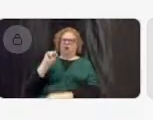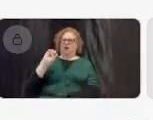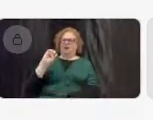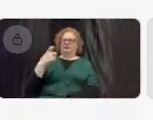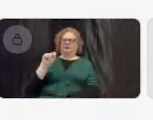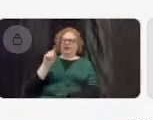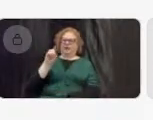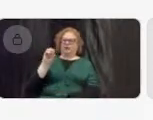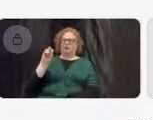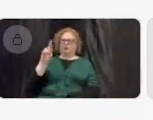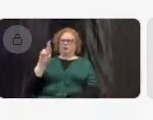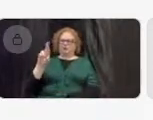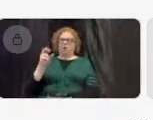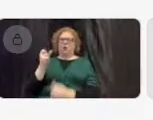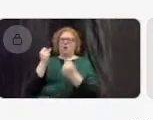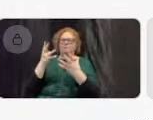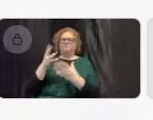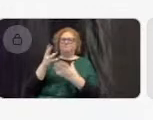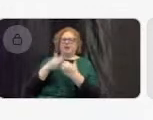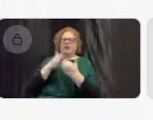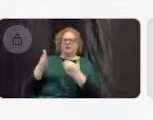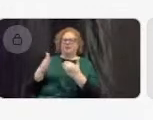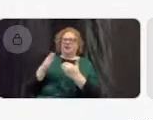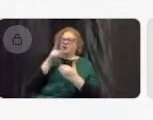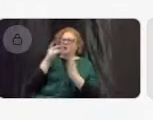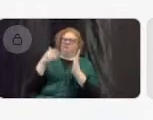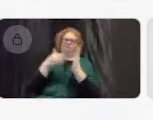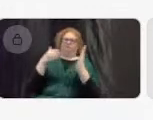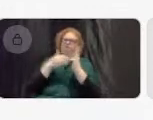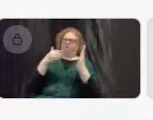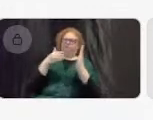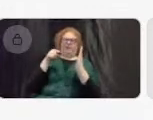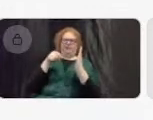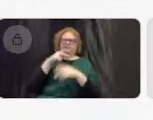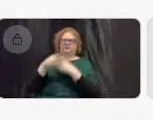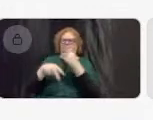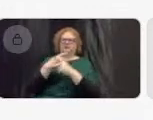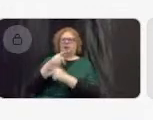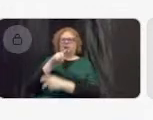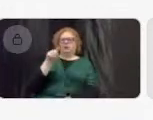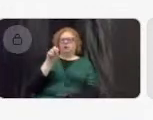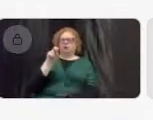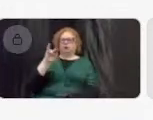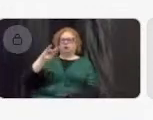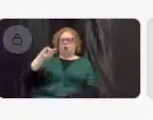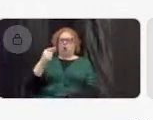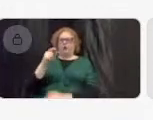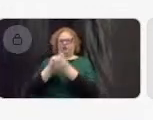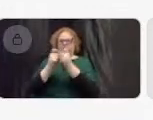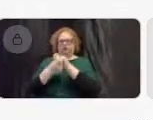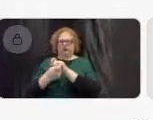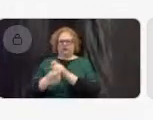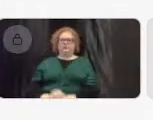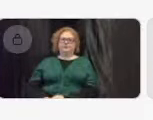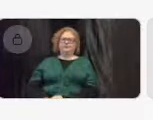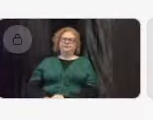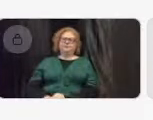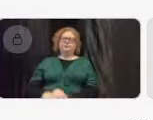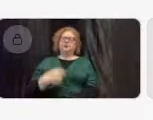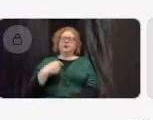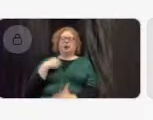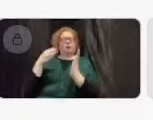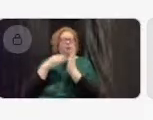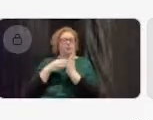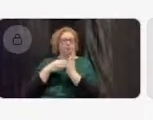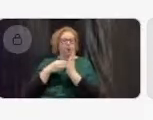situation. Neighbors are vehemently against this type of zoning change. I oppose this because